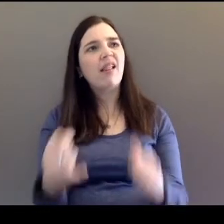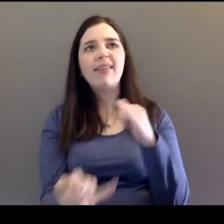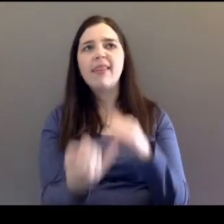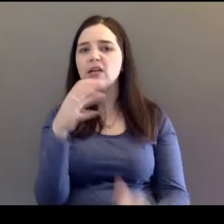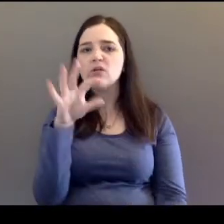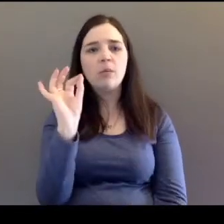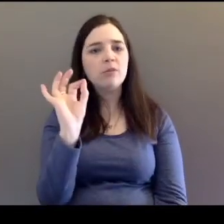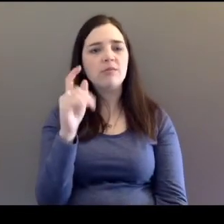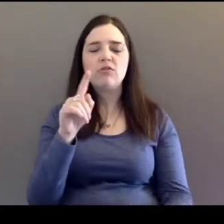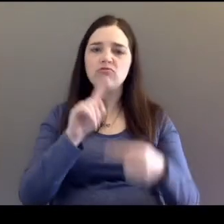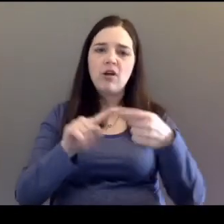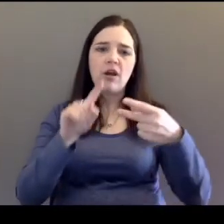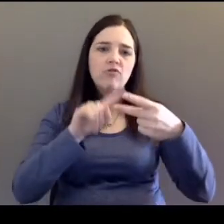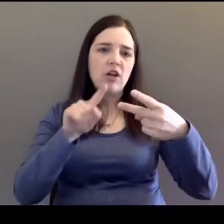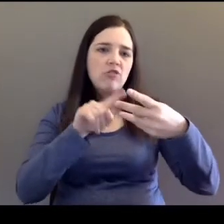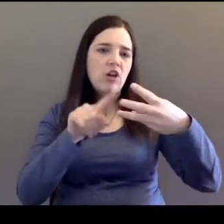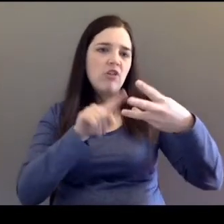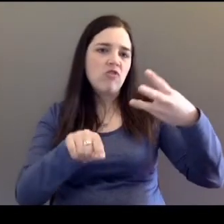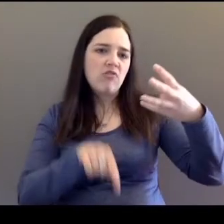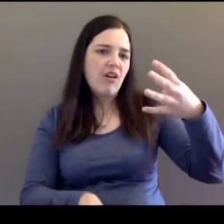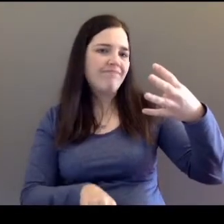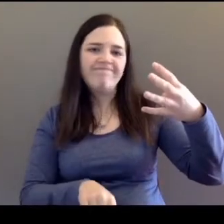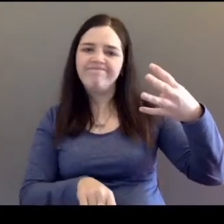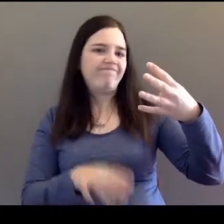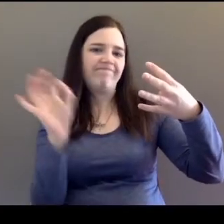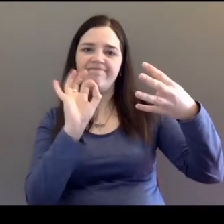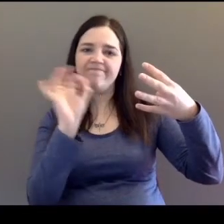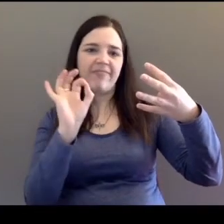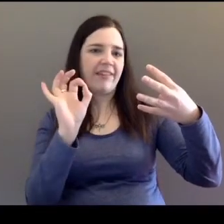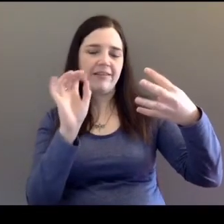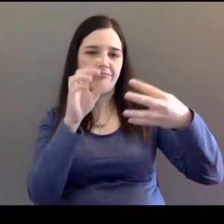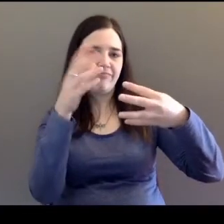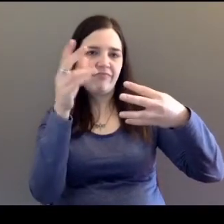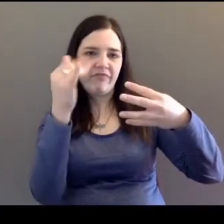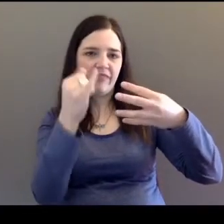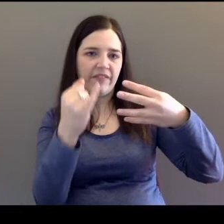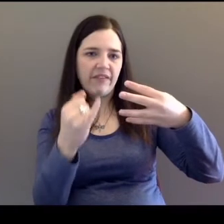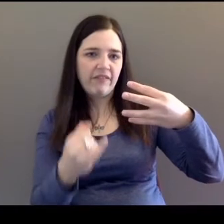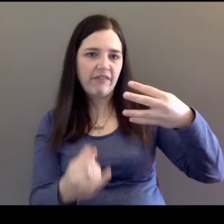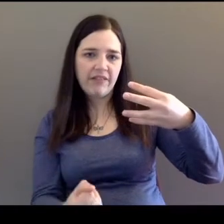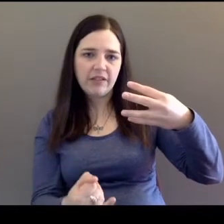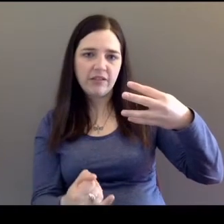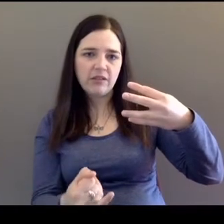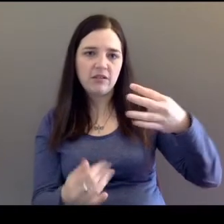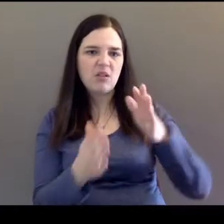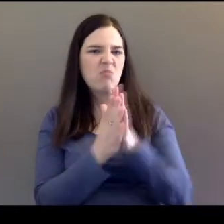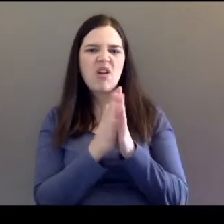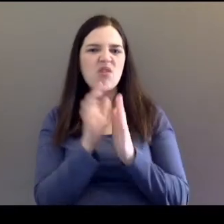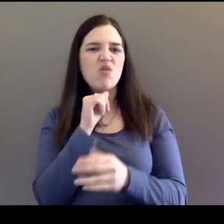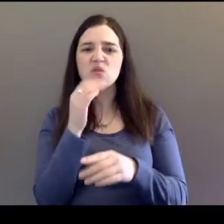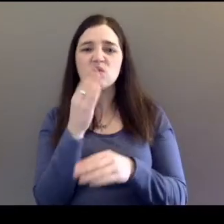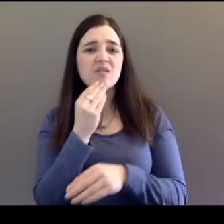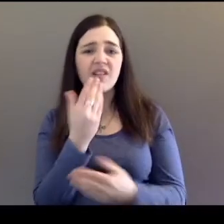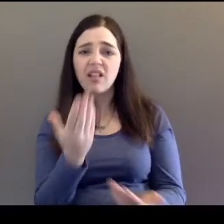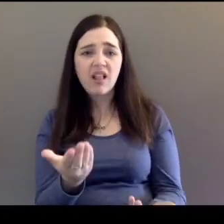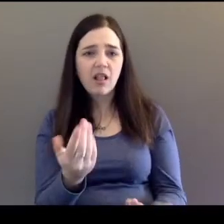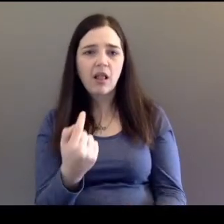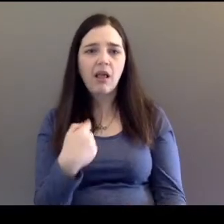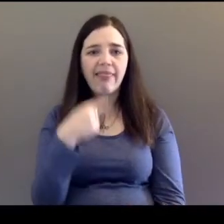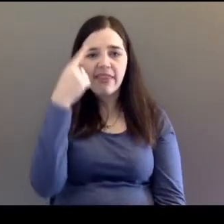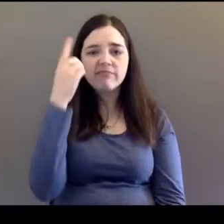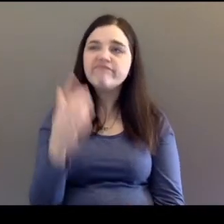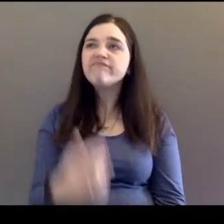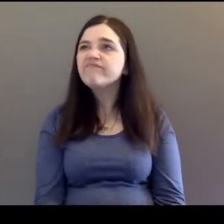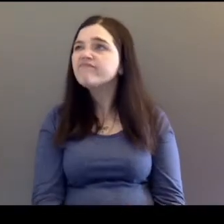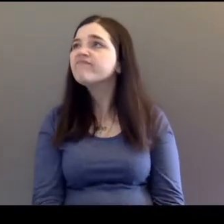When you've tried everything else, when you can't do anything else, because prayer, after all, isn't very useful, or so you think.